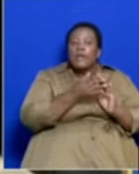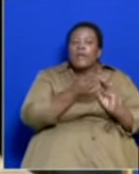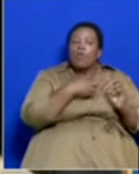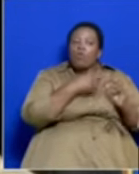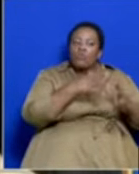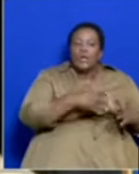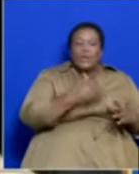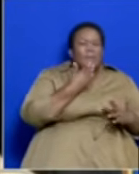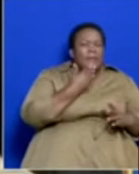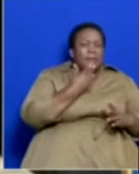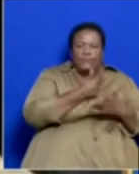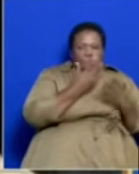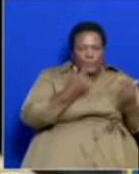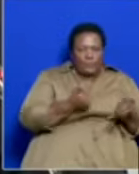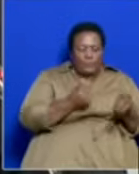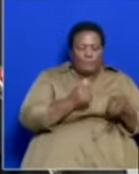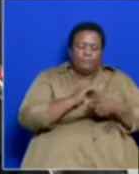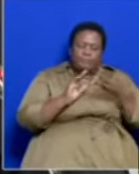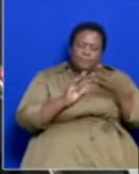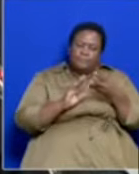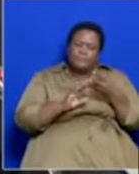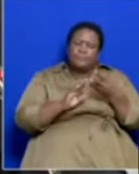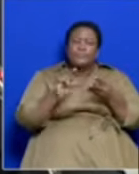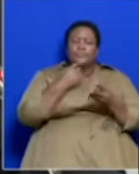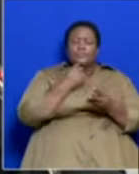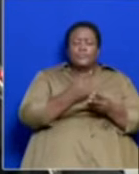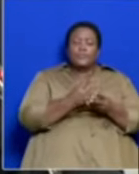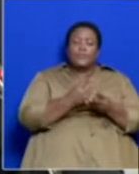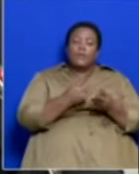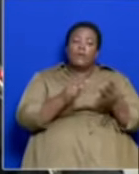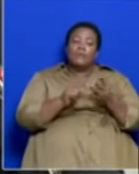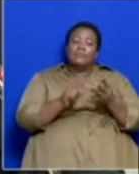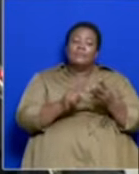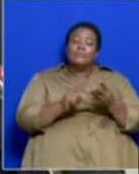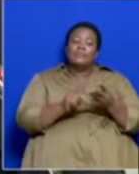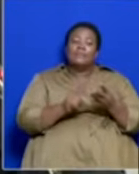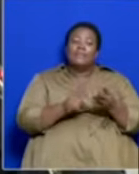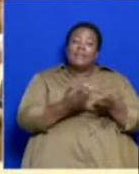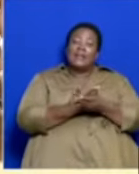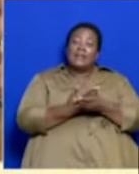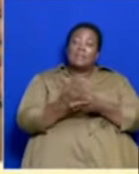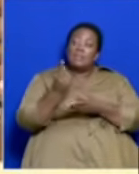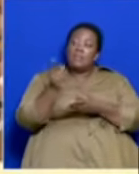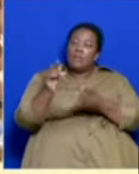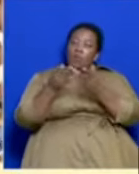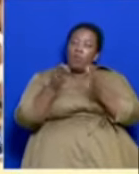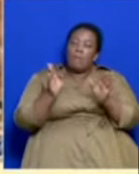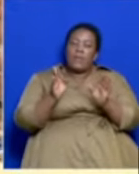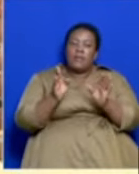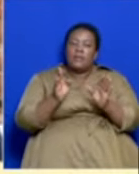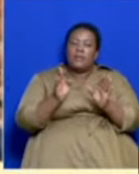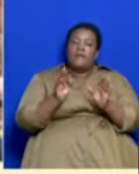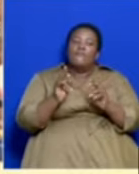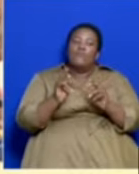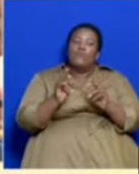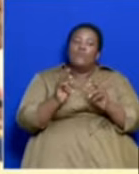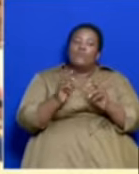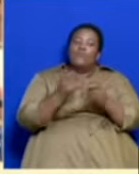You say that there was no case opened for impounding the truck and